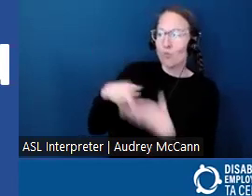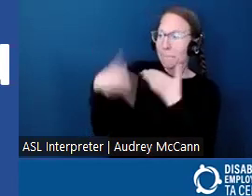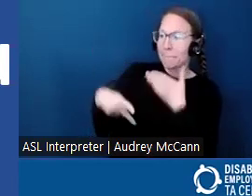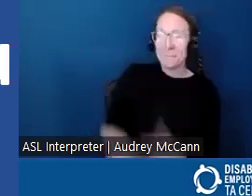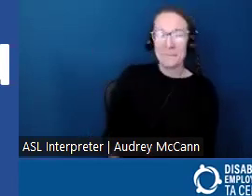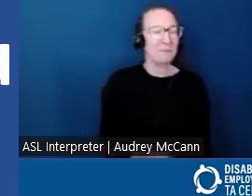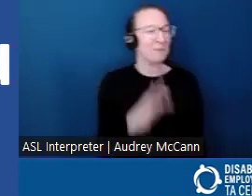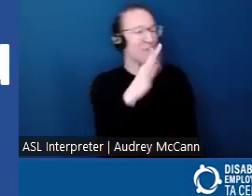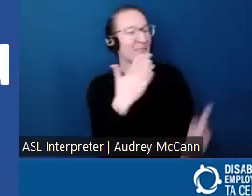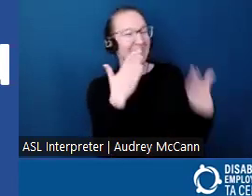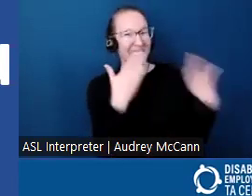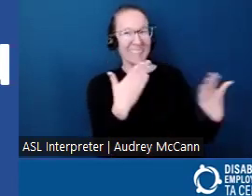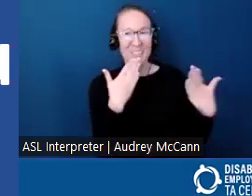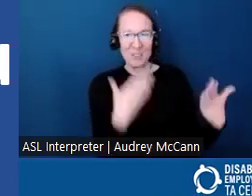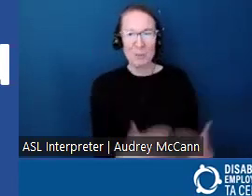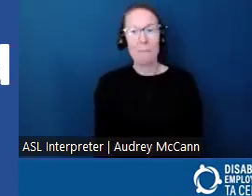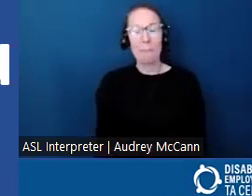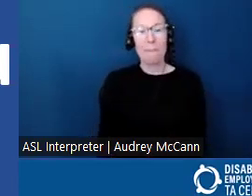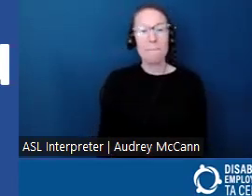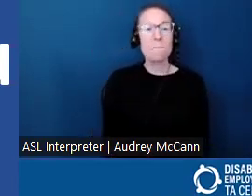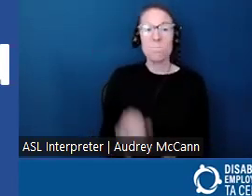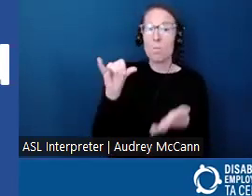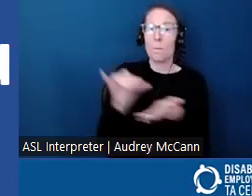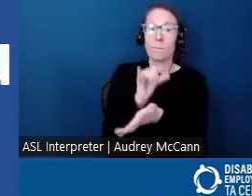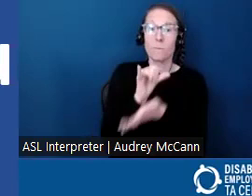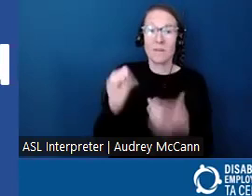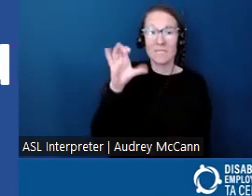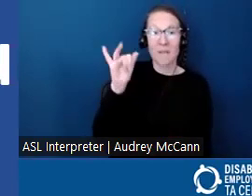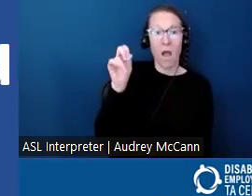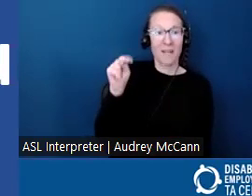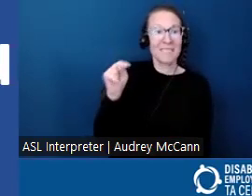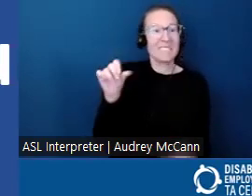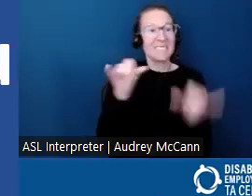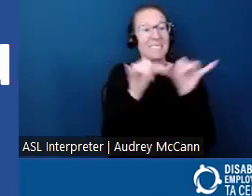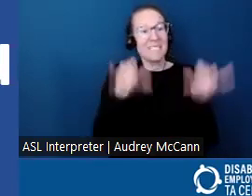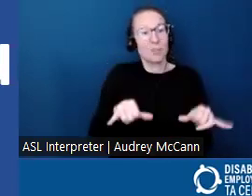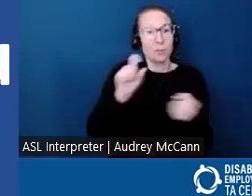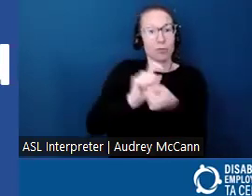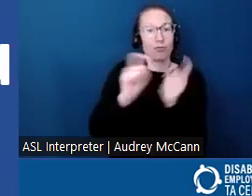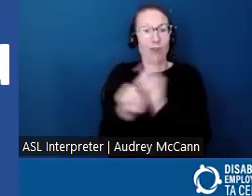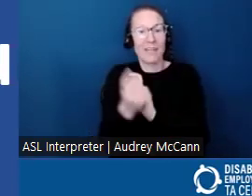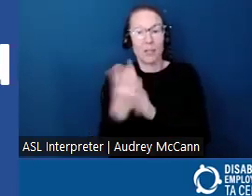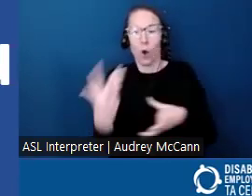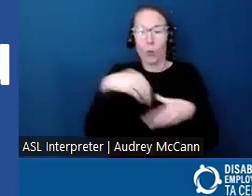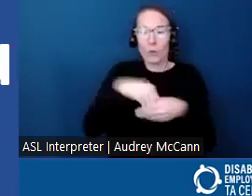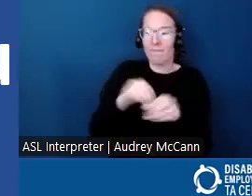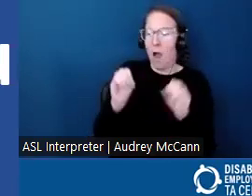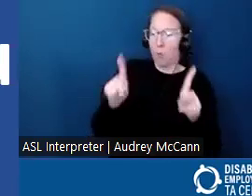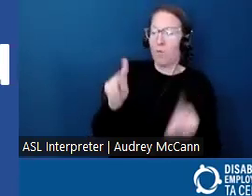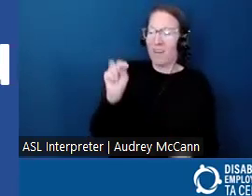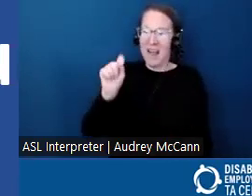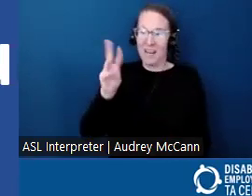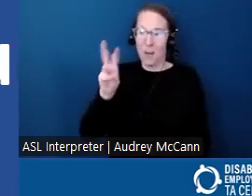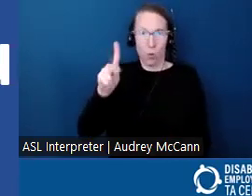Thank you. So New York SCION, or Systems Change and Inclusive Opportunities Network, was launched in